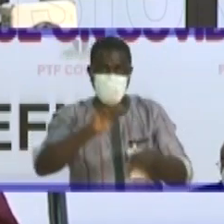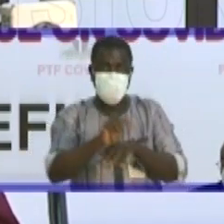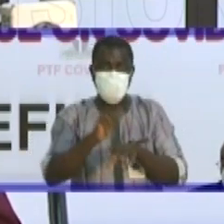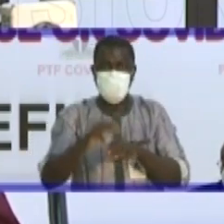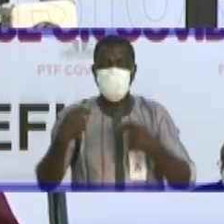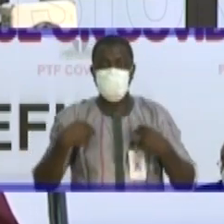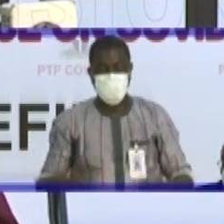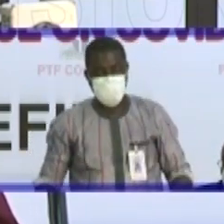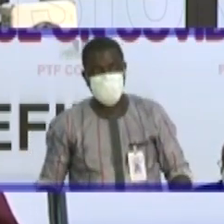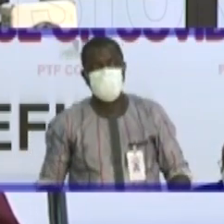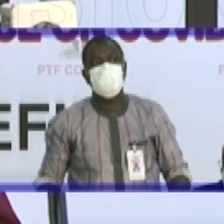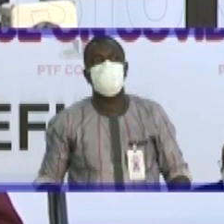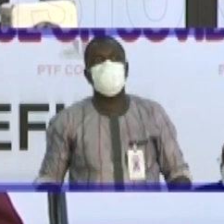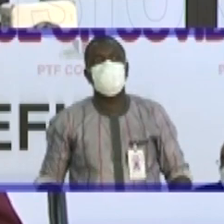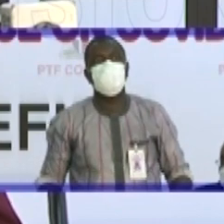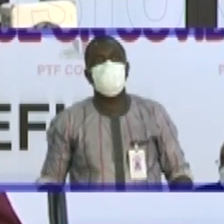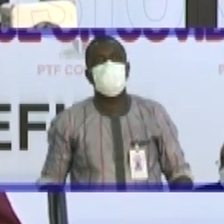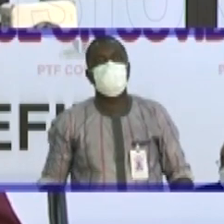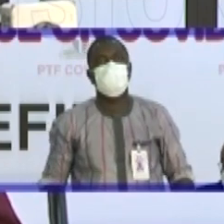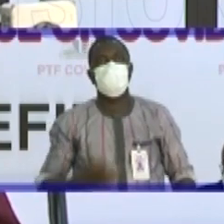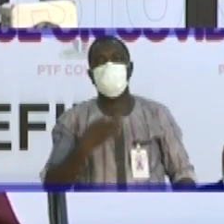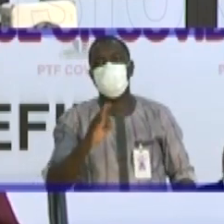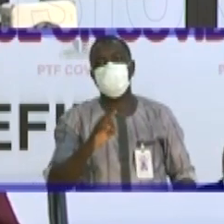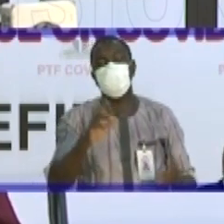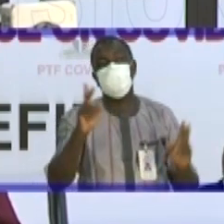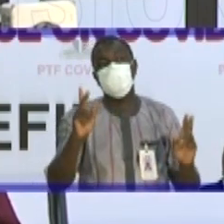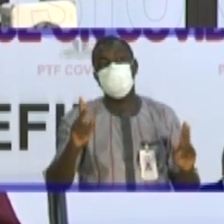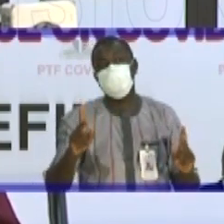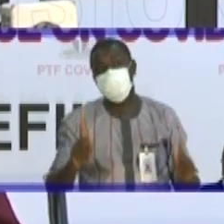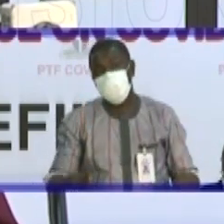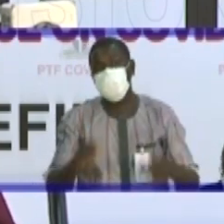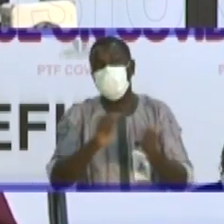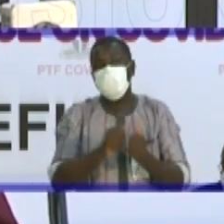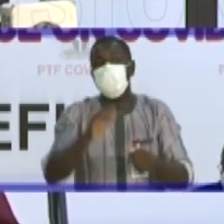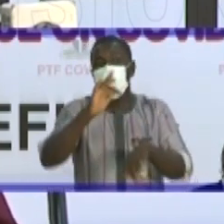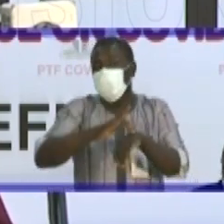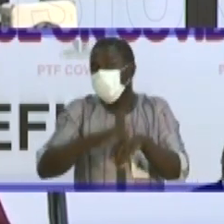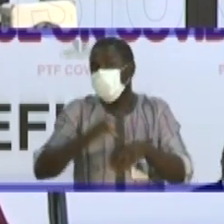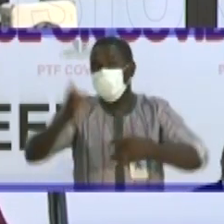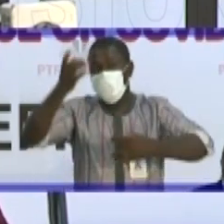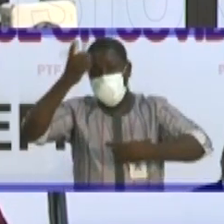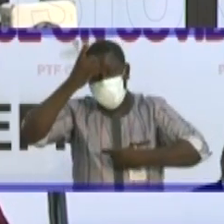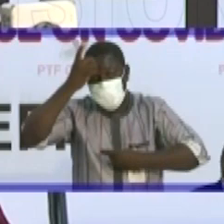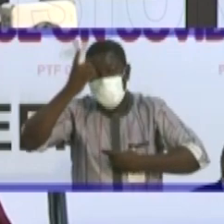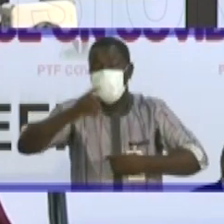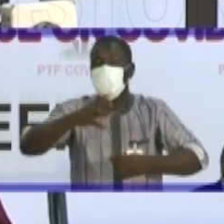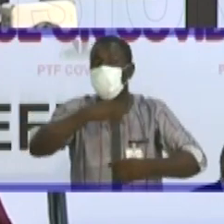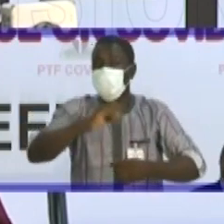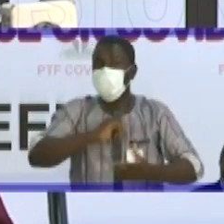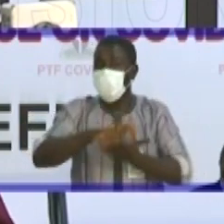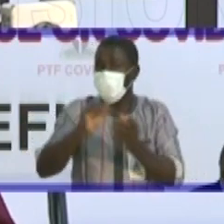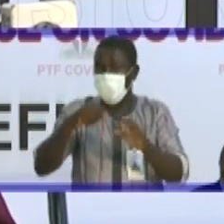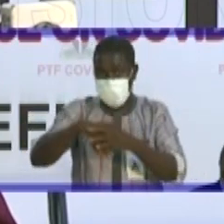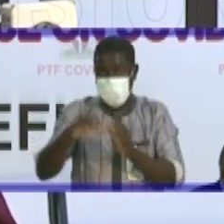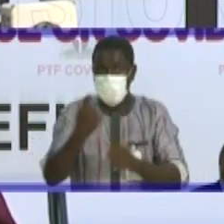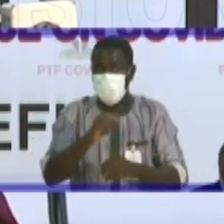burials of persons with infectious diseases. And I believe that the Ministry